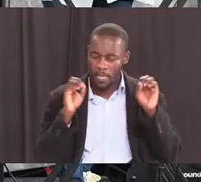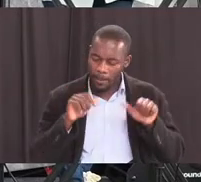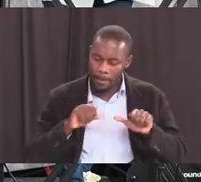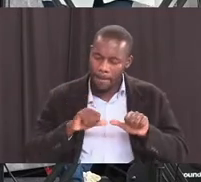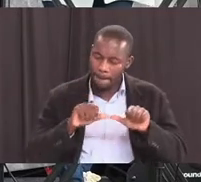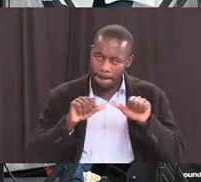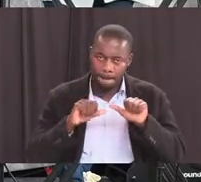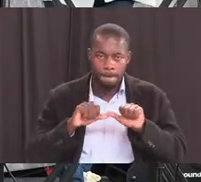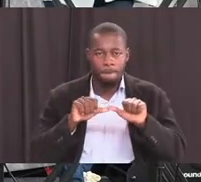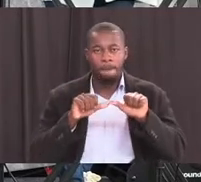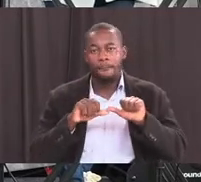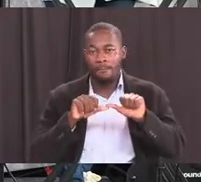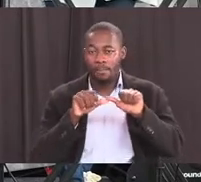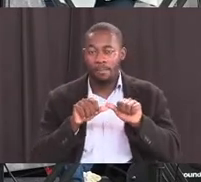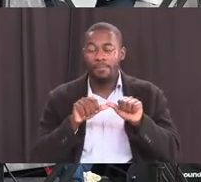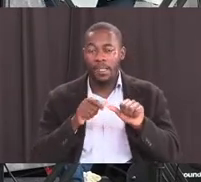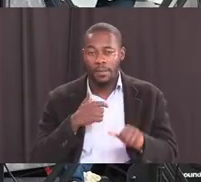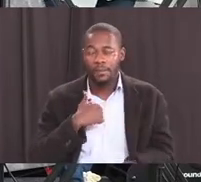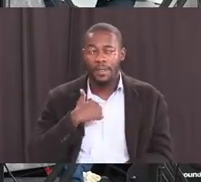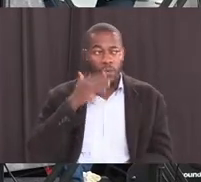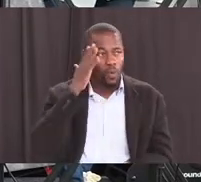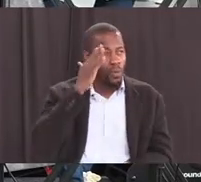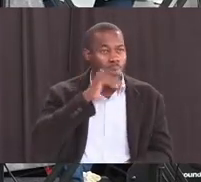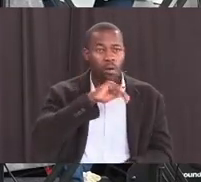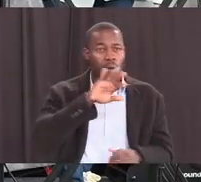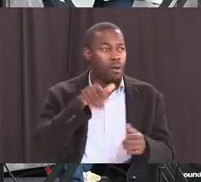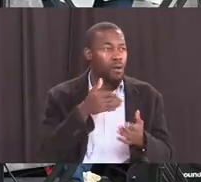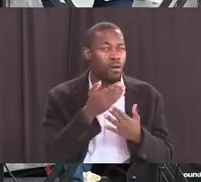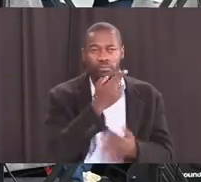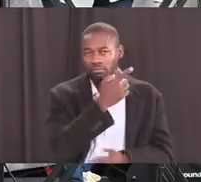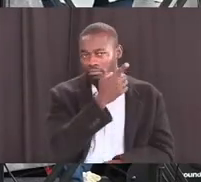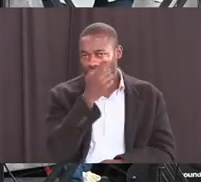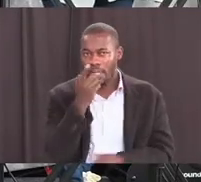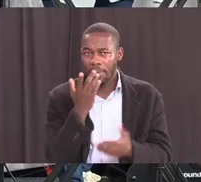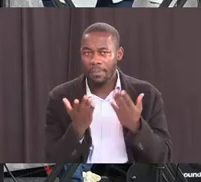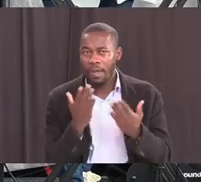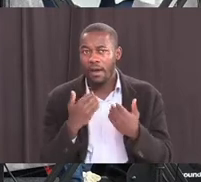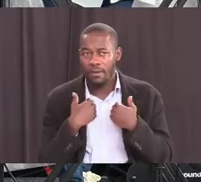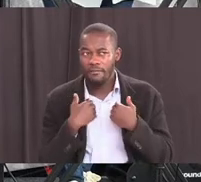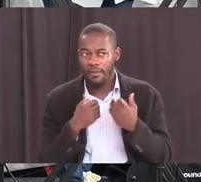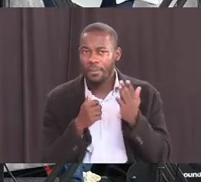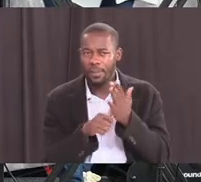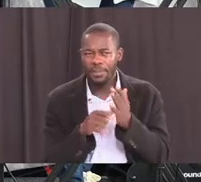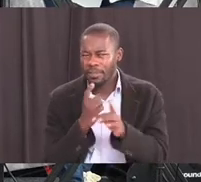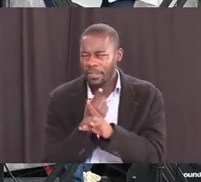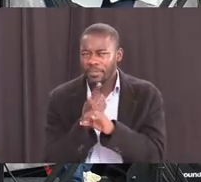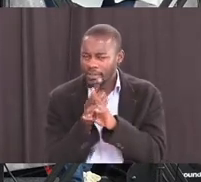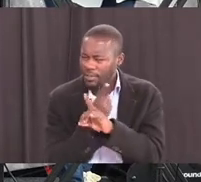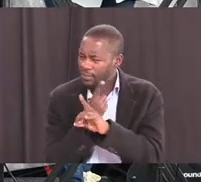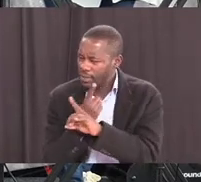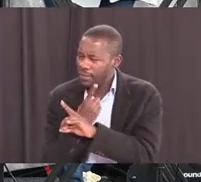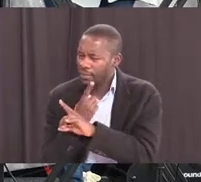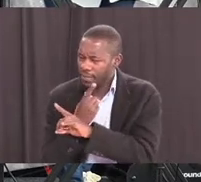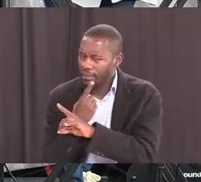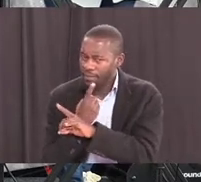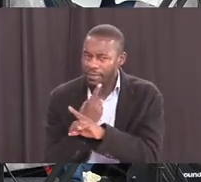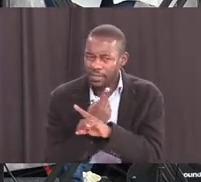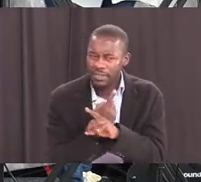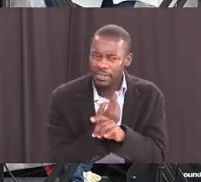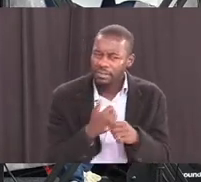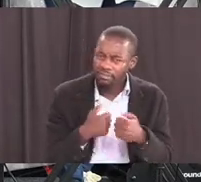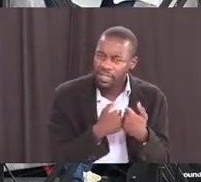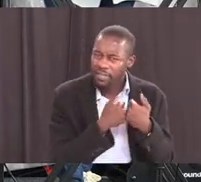just apply to you, I just want to encourage you this morning, as we just have a few more moments, just for you just to cry out to